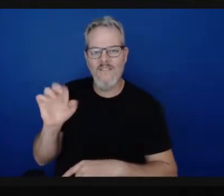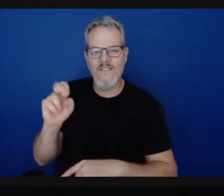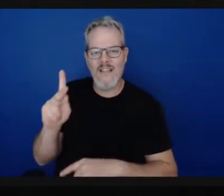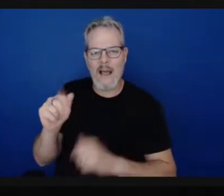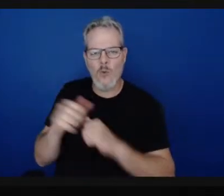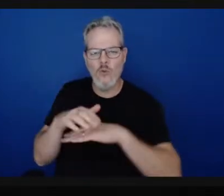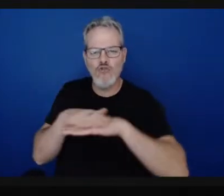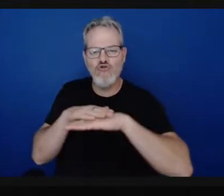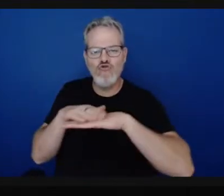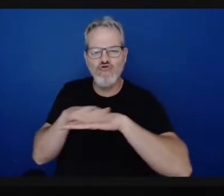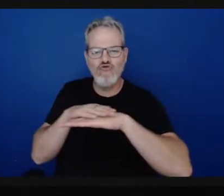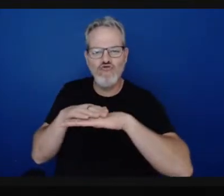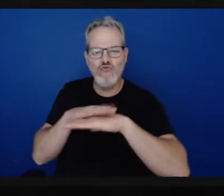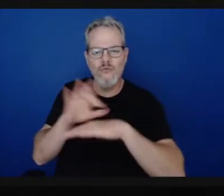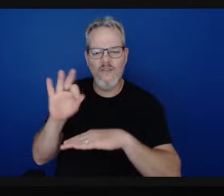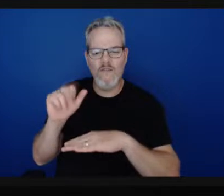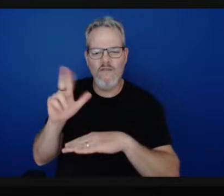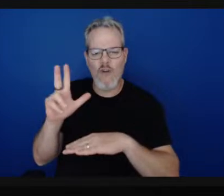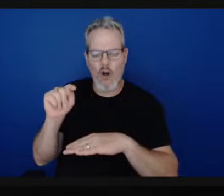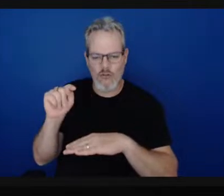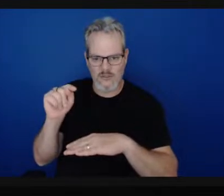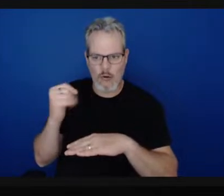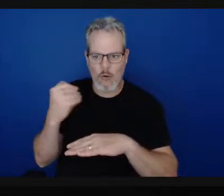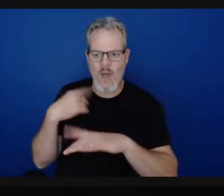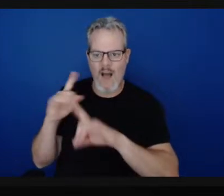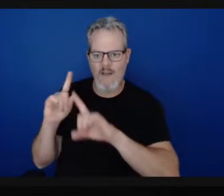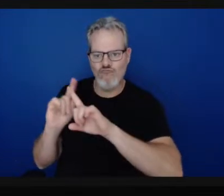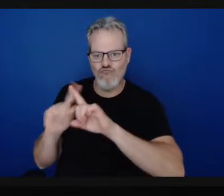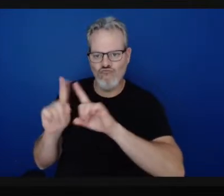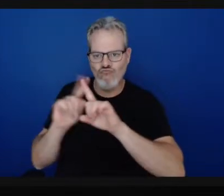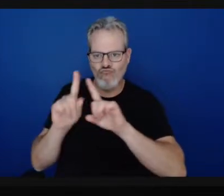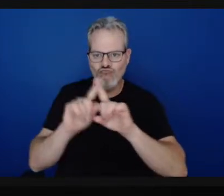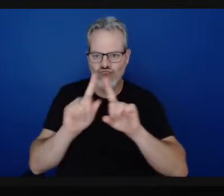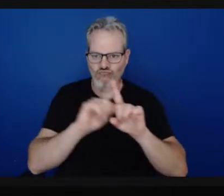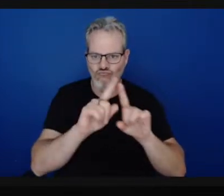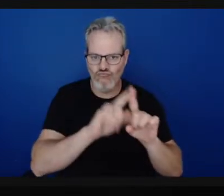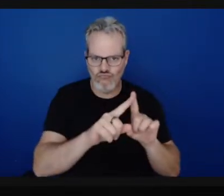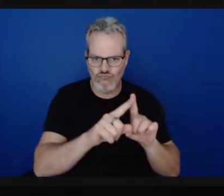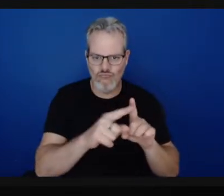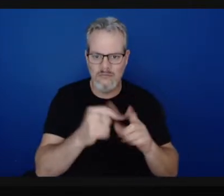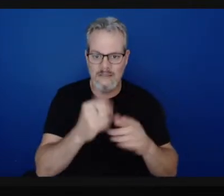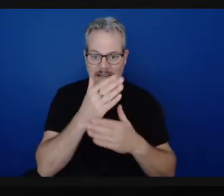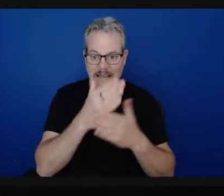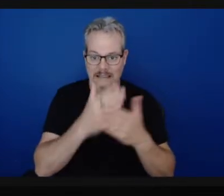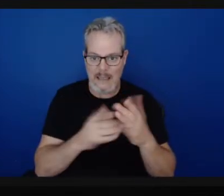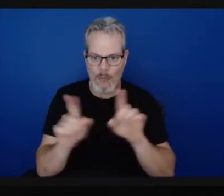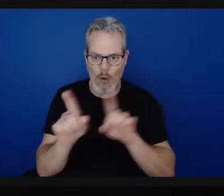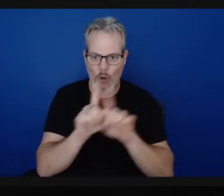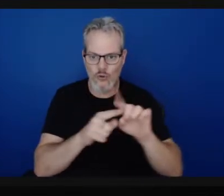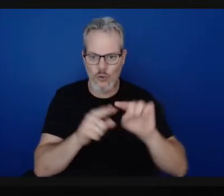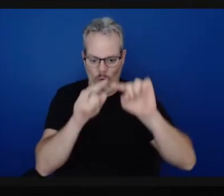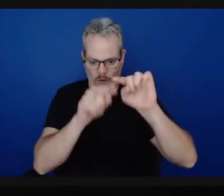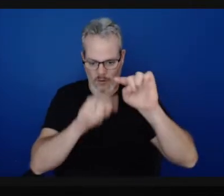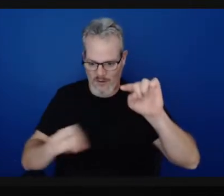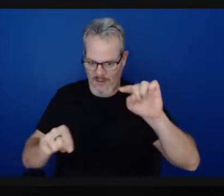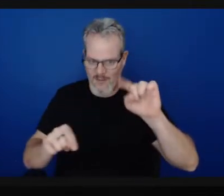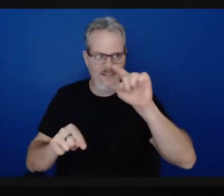one drawn, but there are others like that as well, right? And there's even some that go like this too, the other direction too.